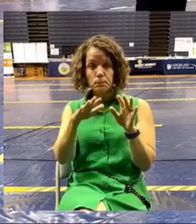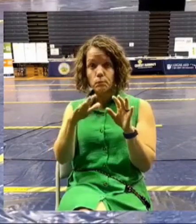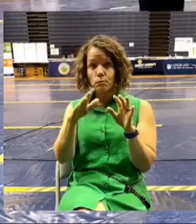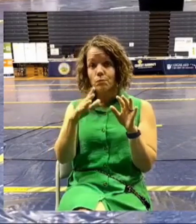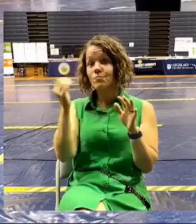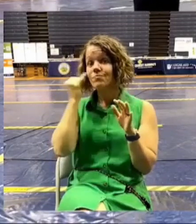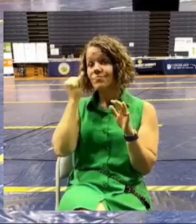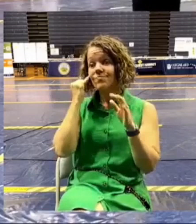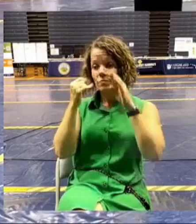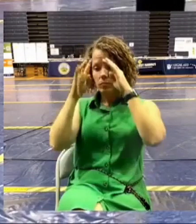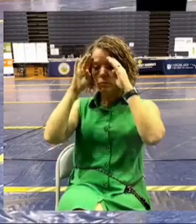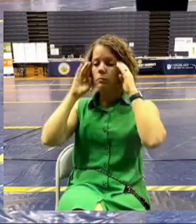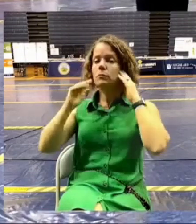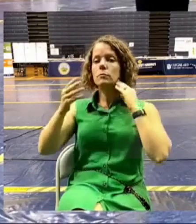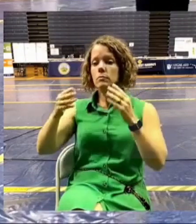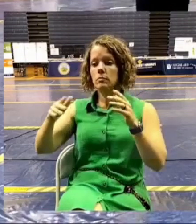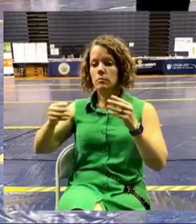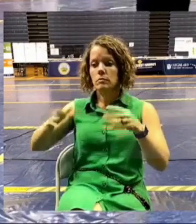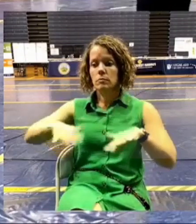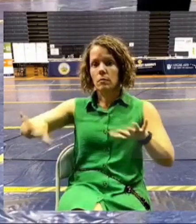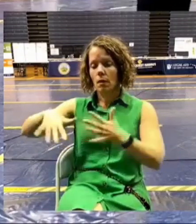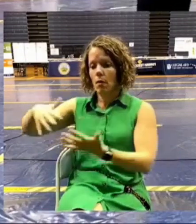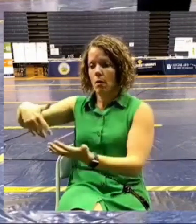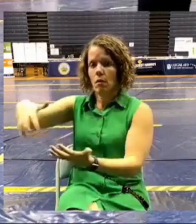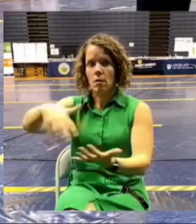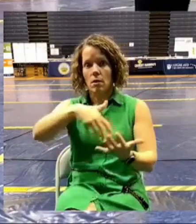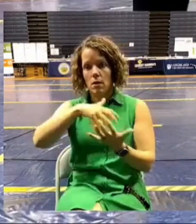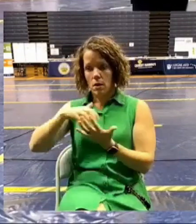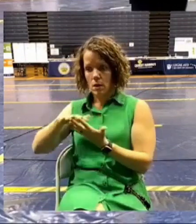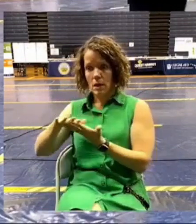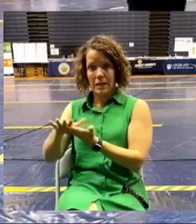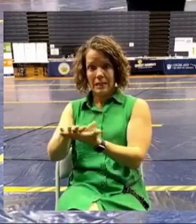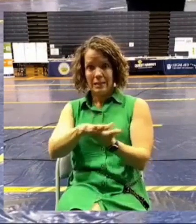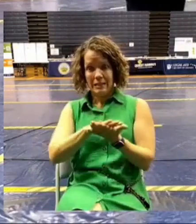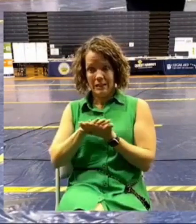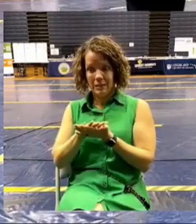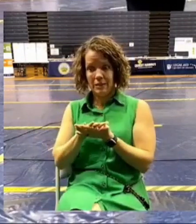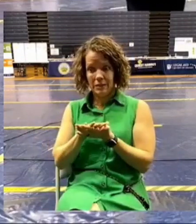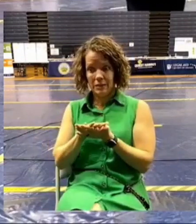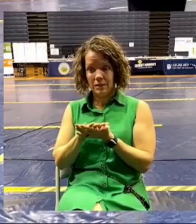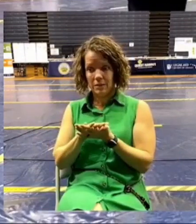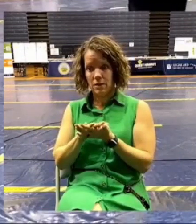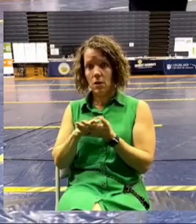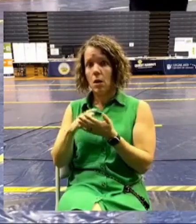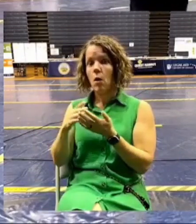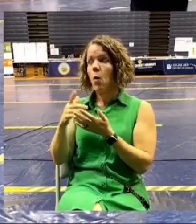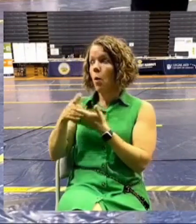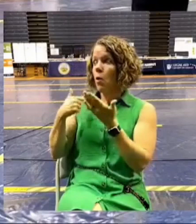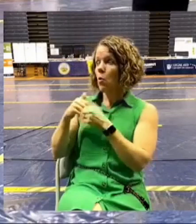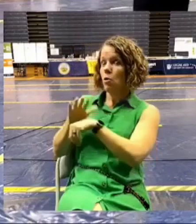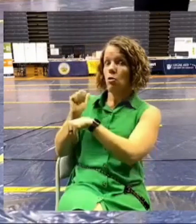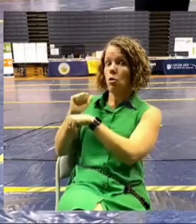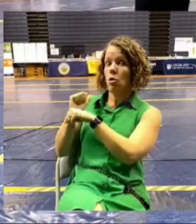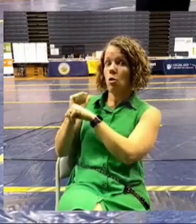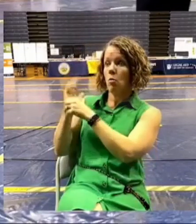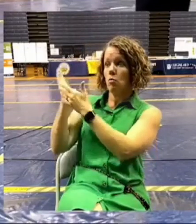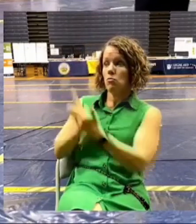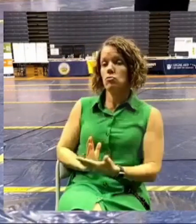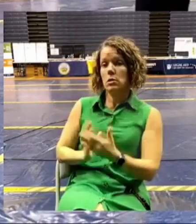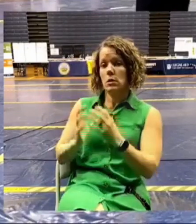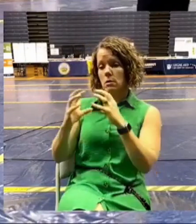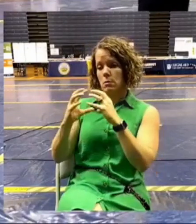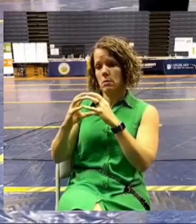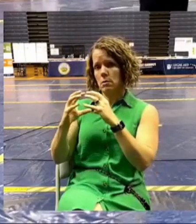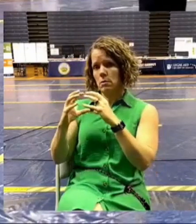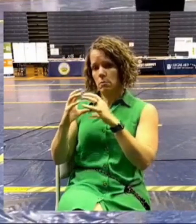clear your lots, these modular units or these temporary units that we're bringing in, we're hoping we can put those, if you agree and if you purchase